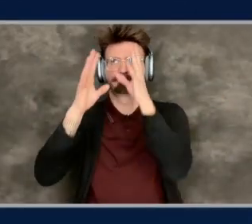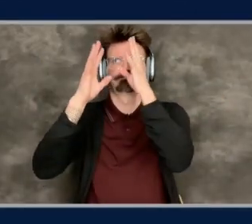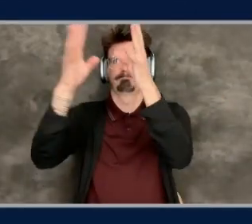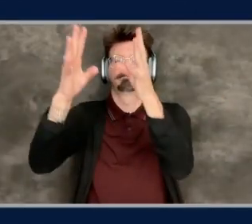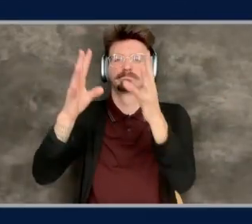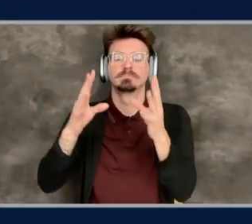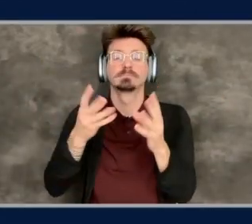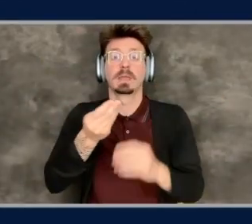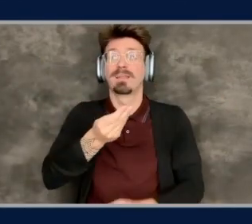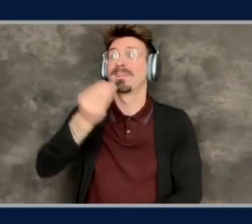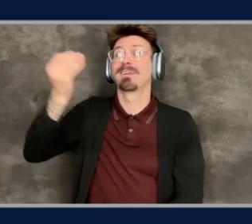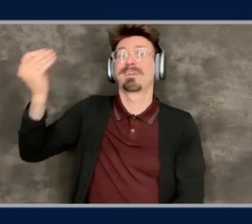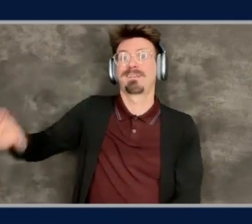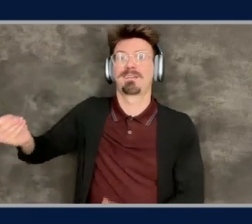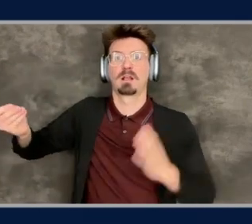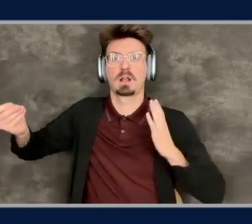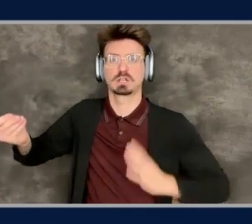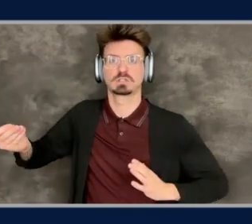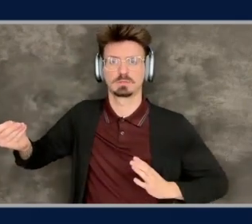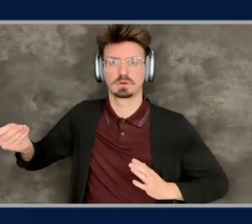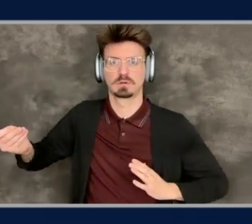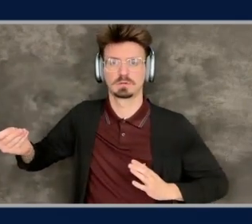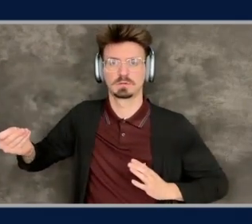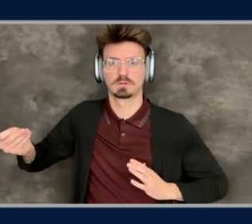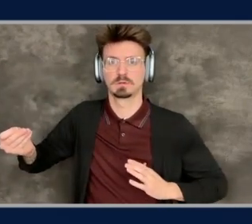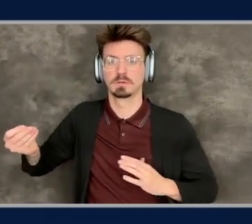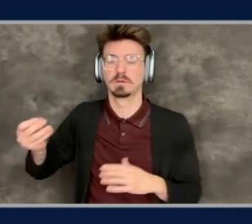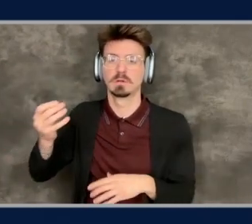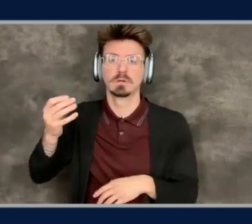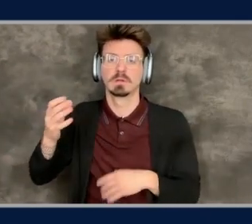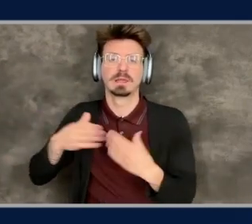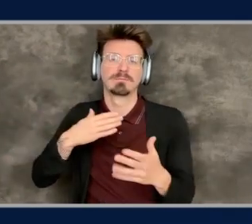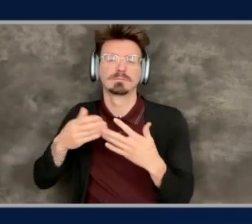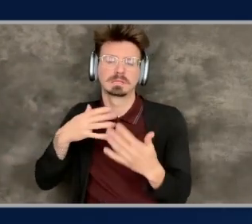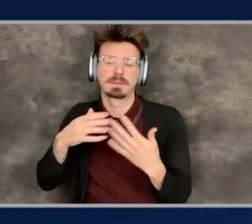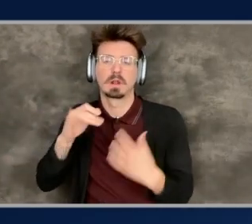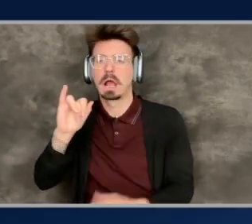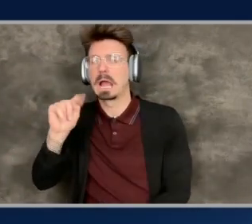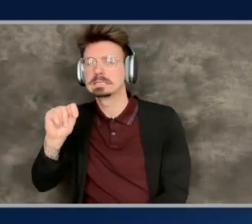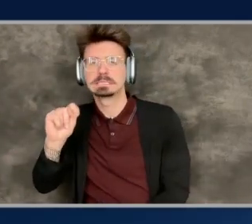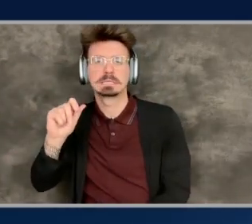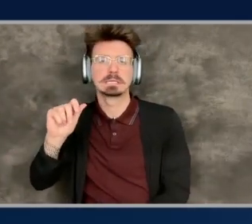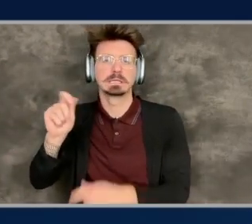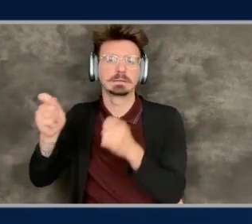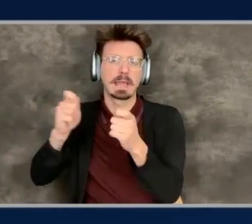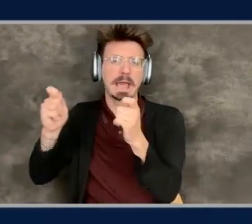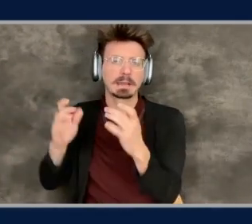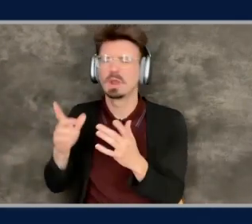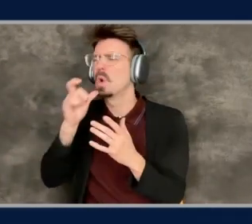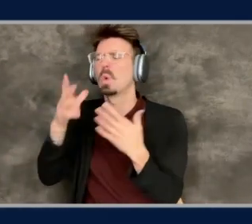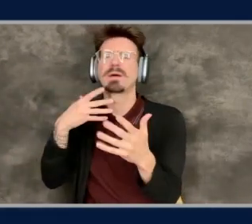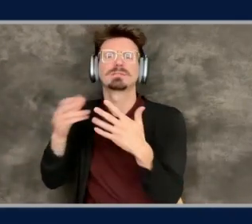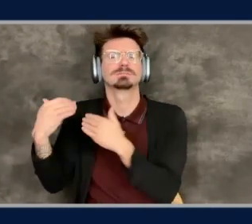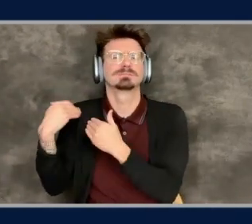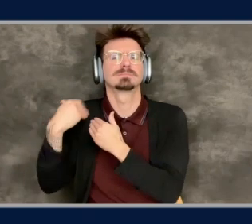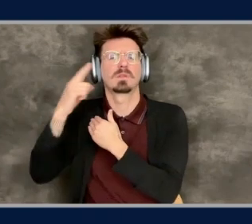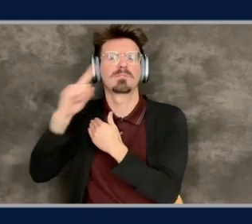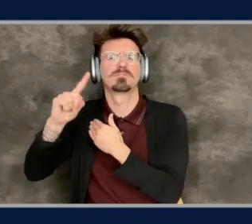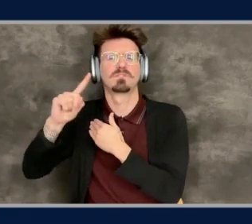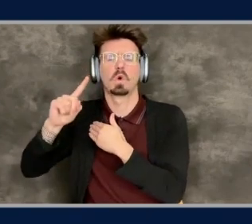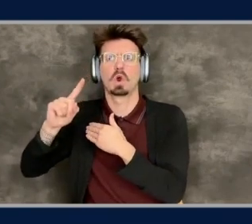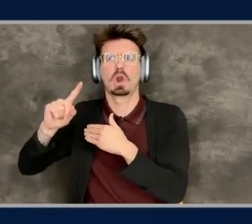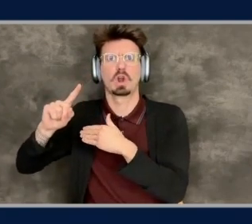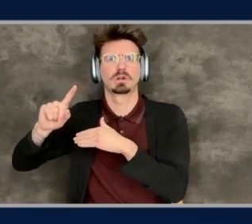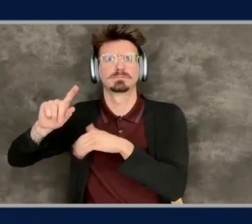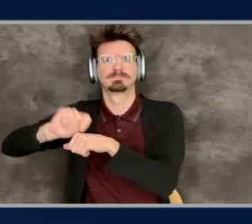whether it's a DevOps personnel who's dealing with this or an IT admin who's responsible for tasking like large migration projects.